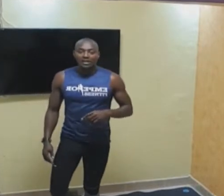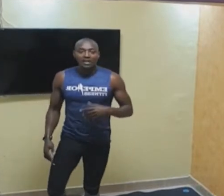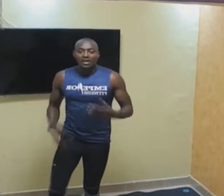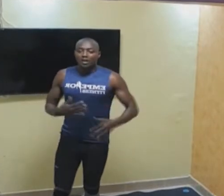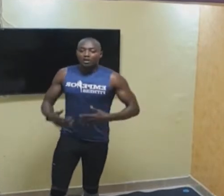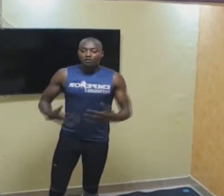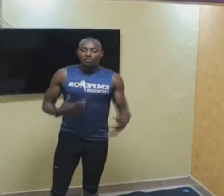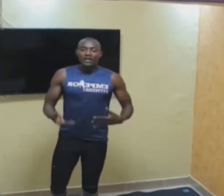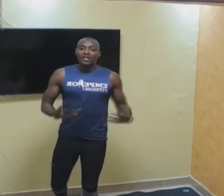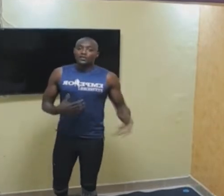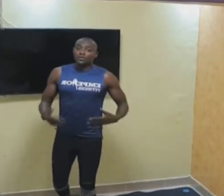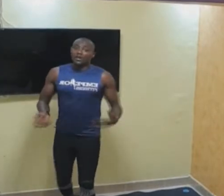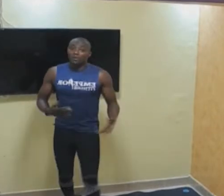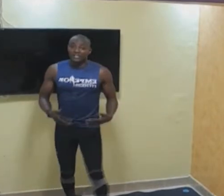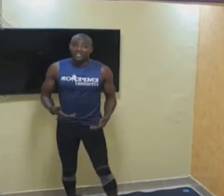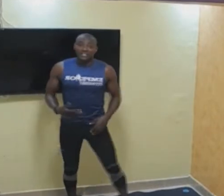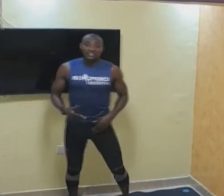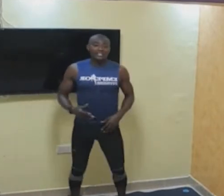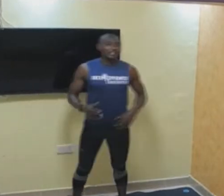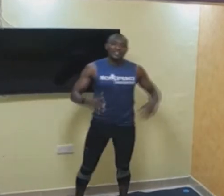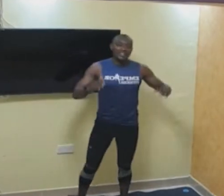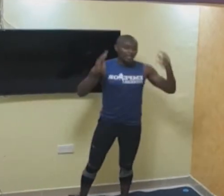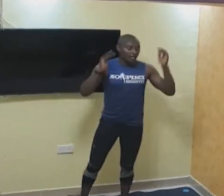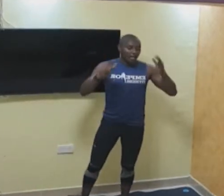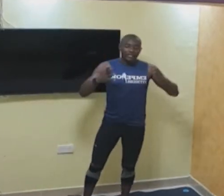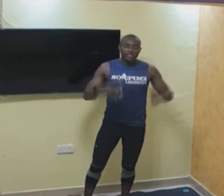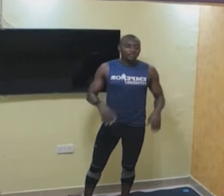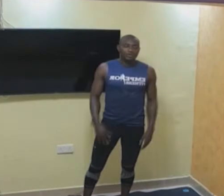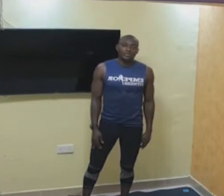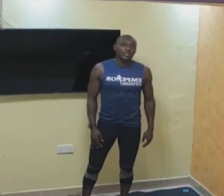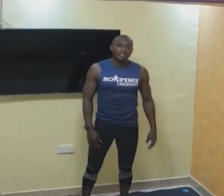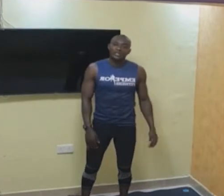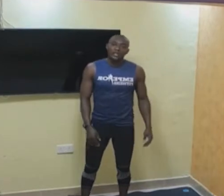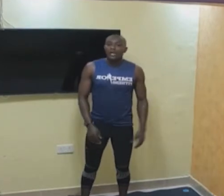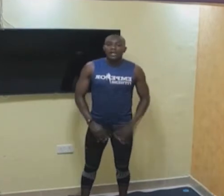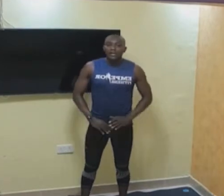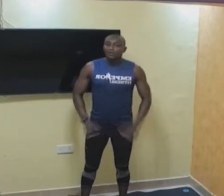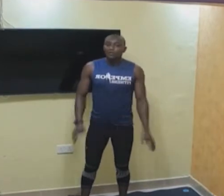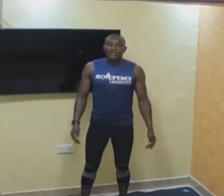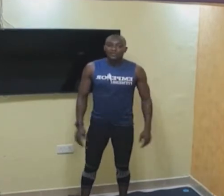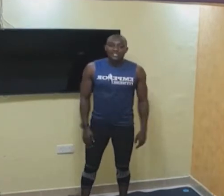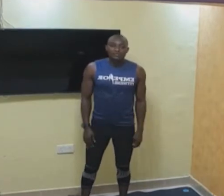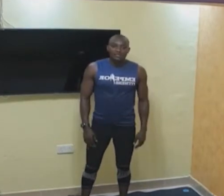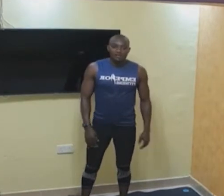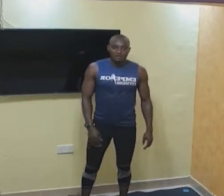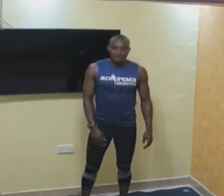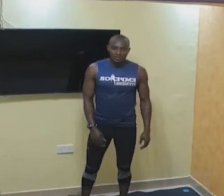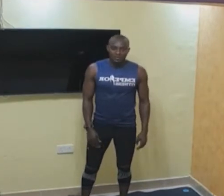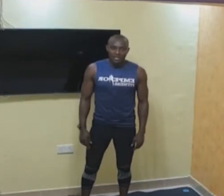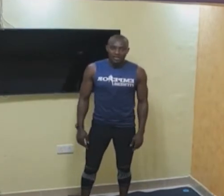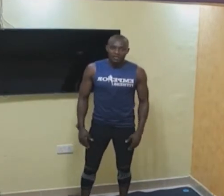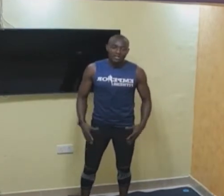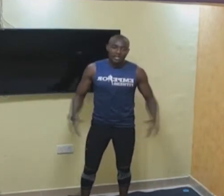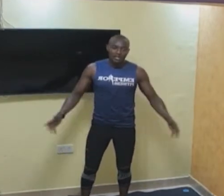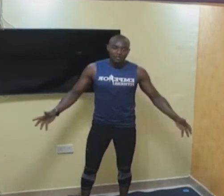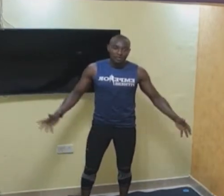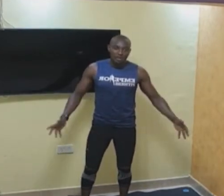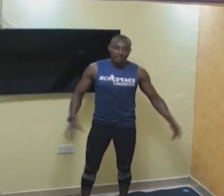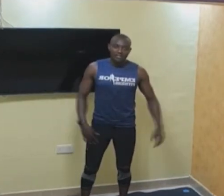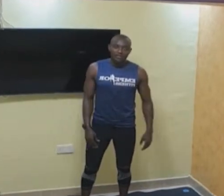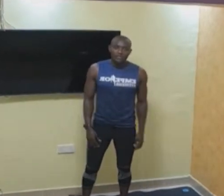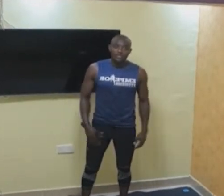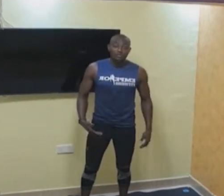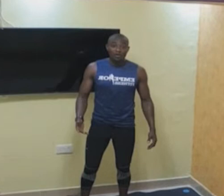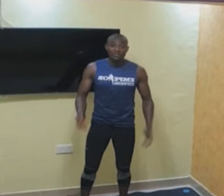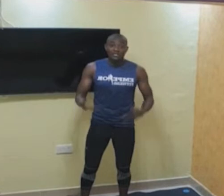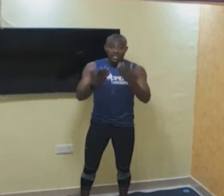Okay. If you variate your workouts like that, I kid you not, those muscles will not grow. Okay, so regardless whether you have